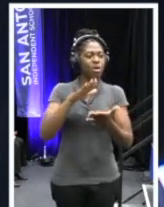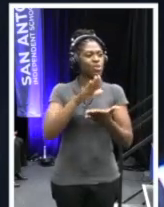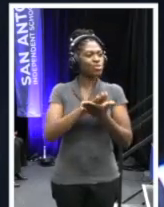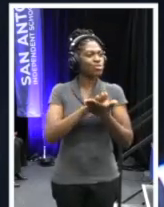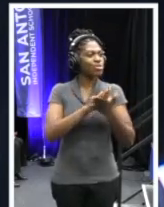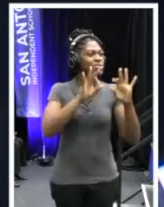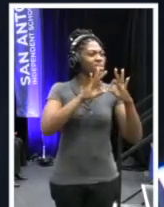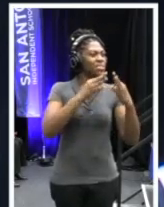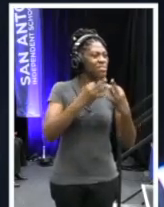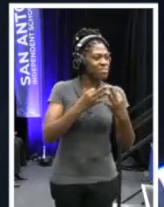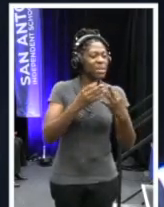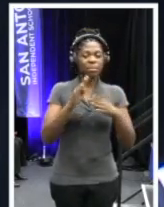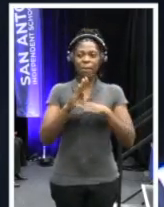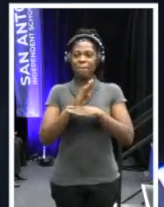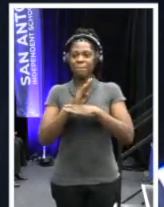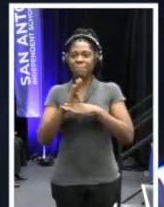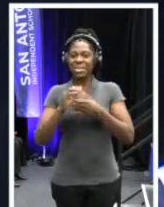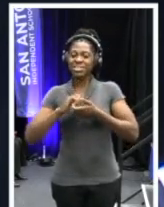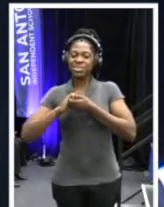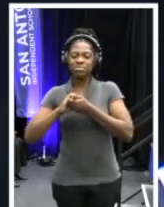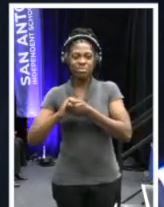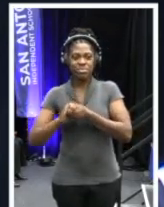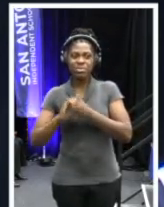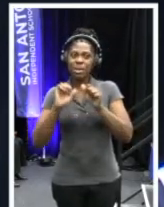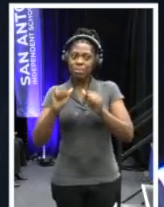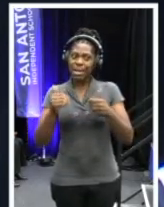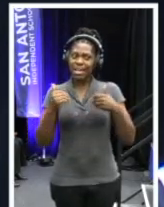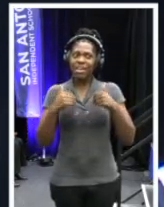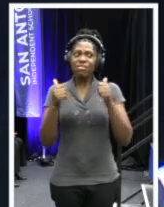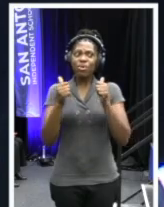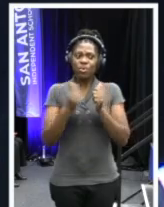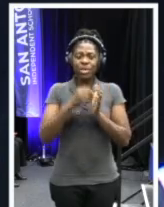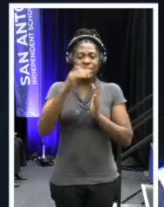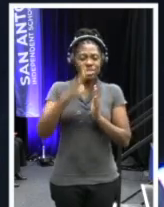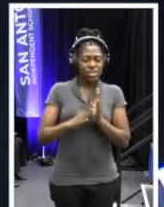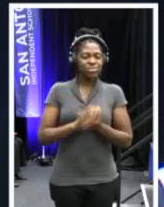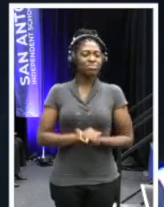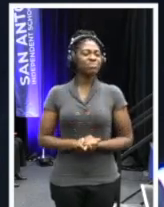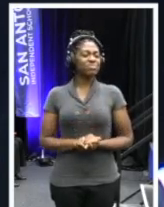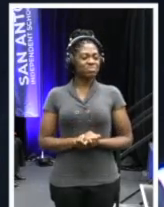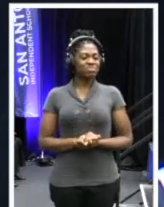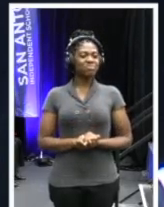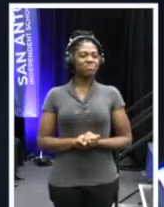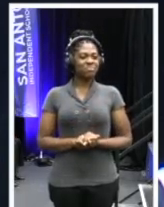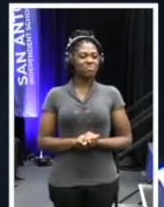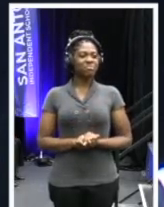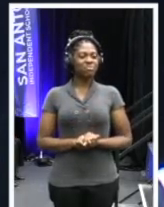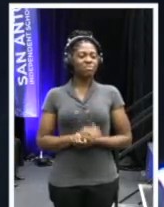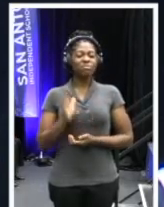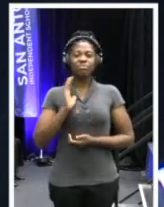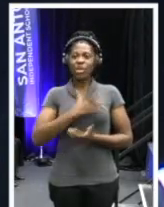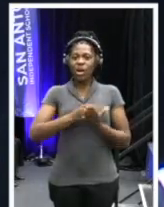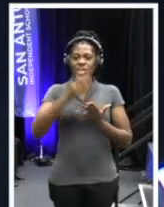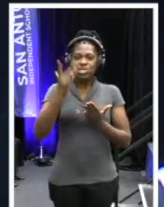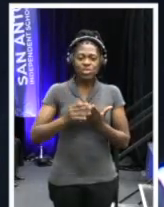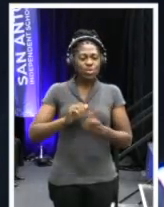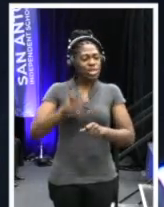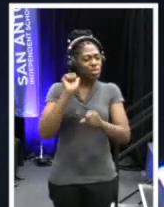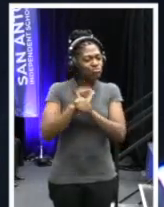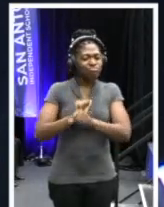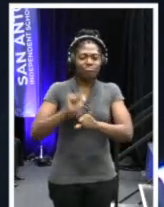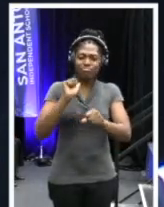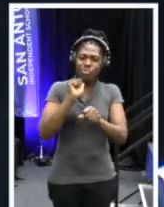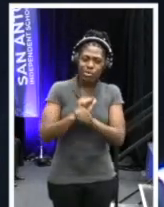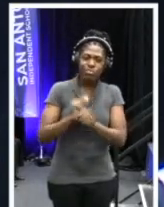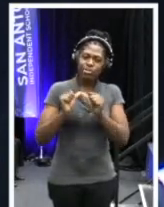family, and industry partnerships, can have in the life of a young person. Our graduates have worked extremely hard and have met